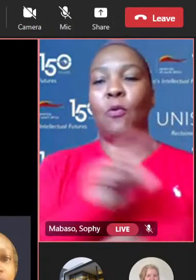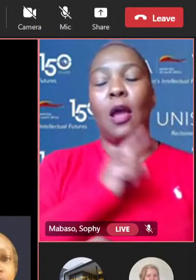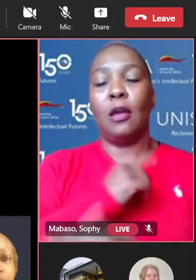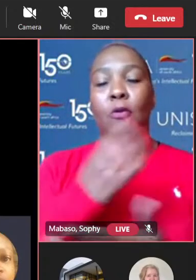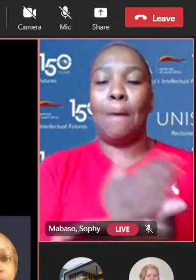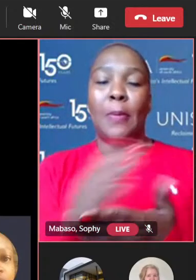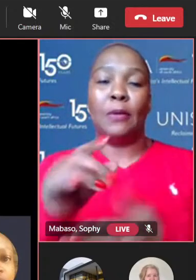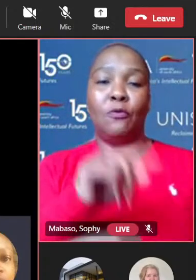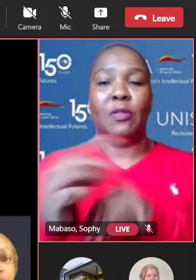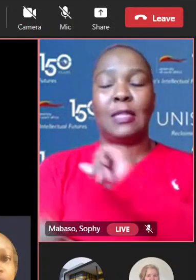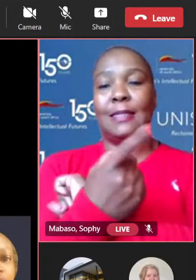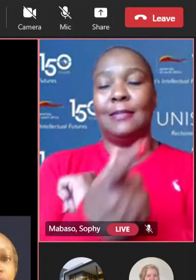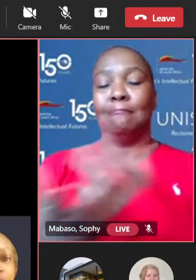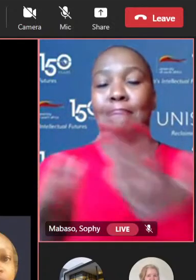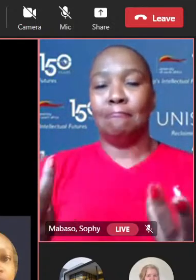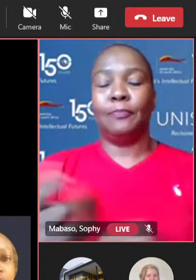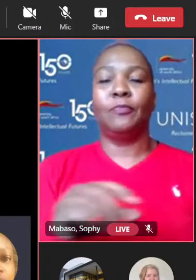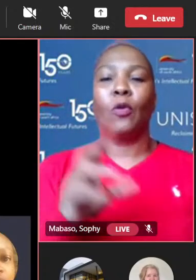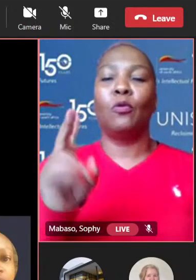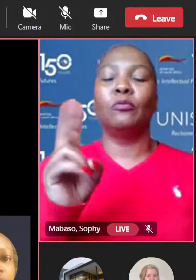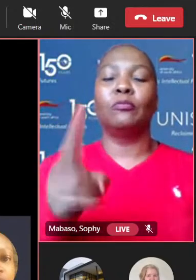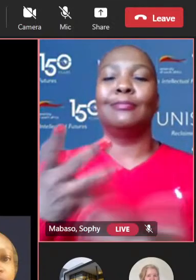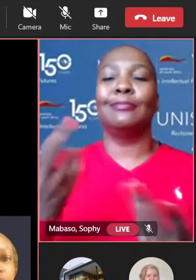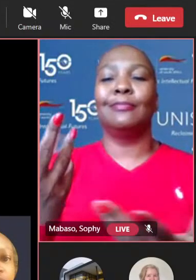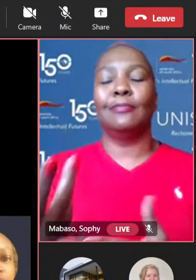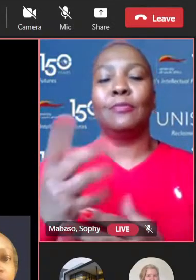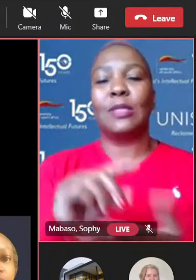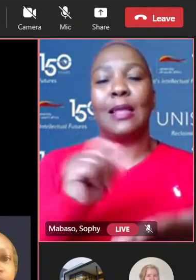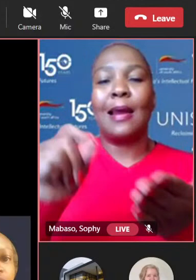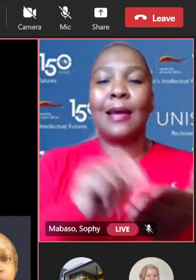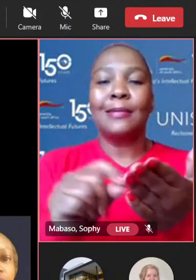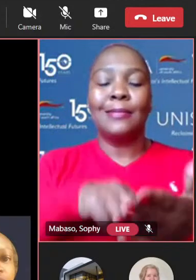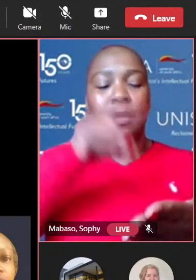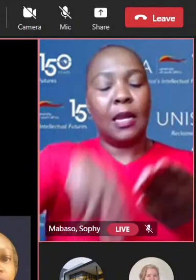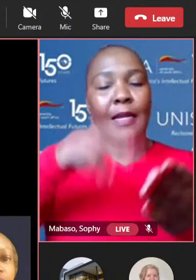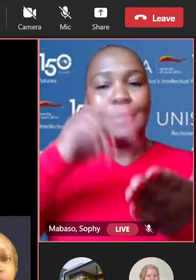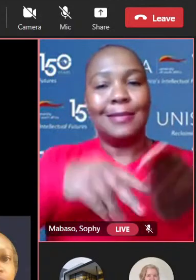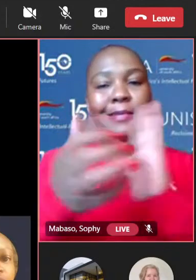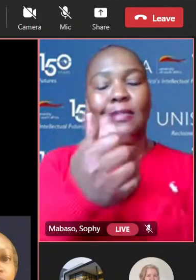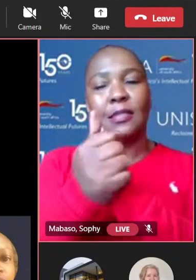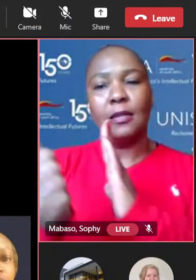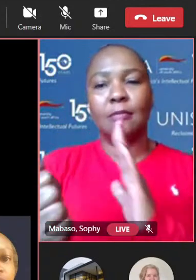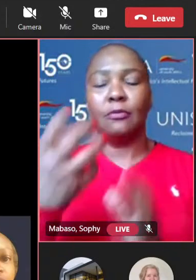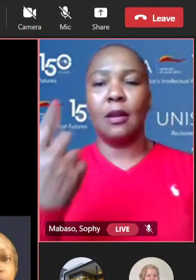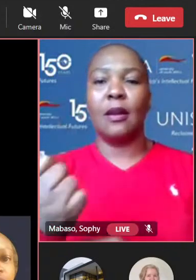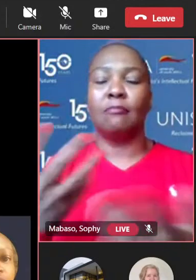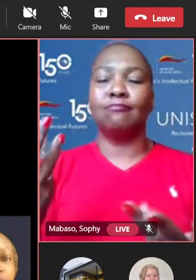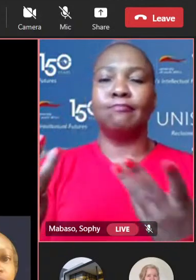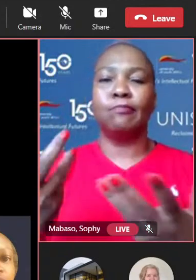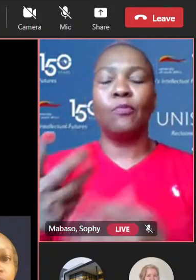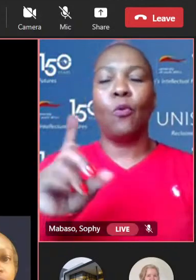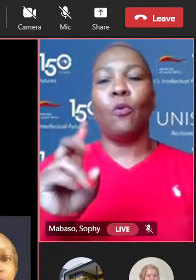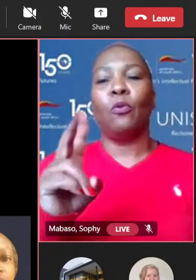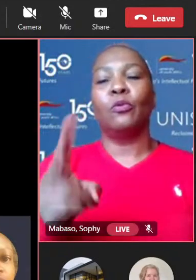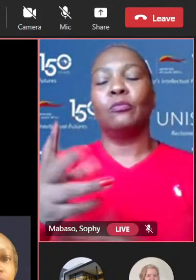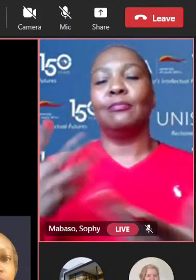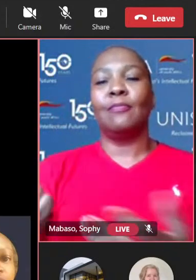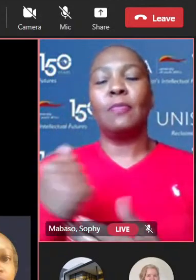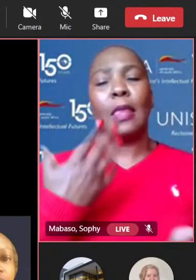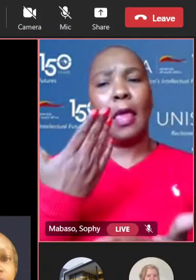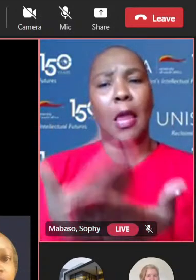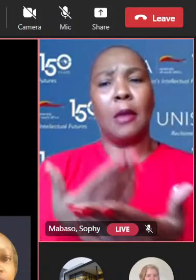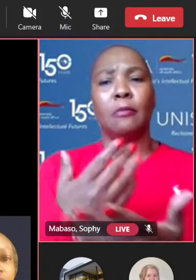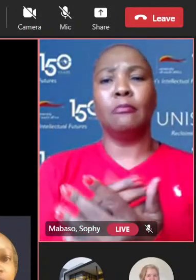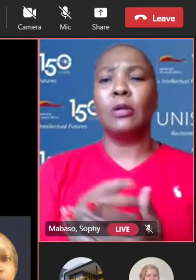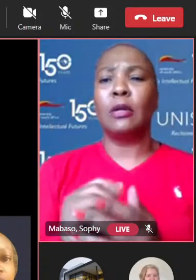session. And there's also the reading and writing skills that you must have. You must also be able to collaborate with